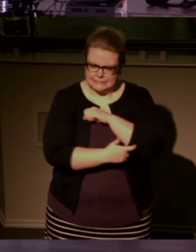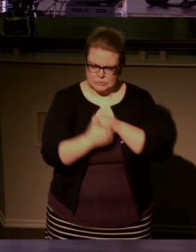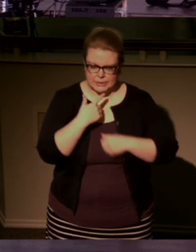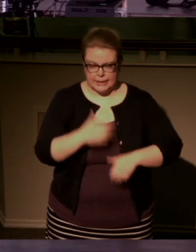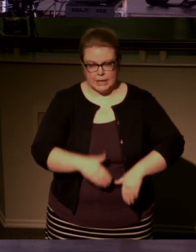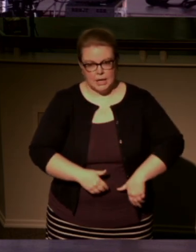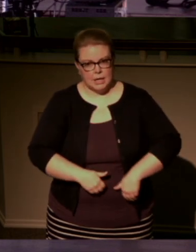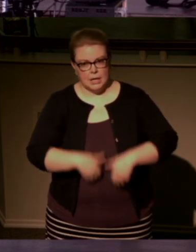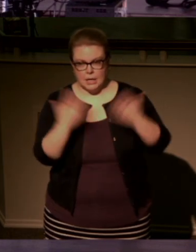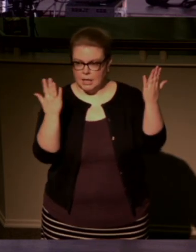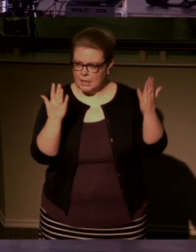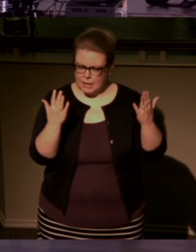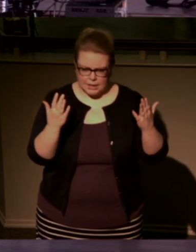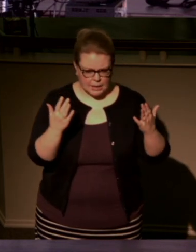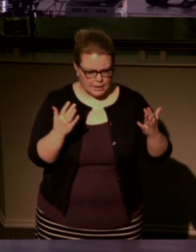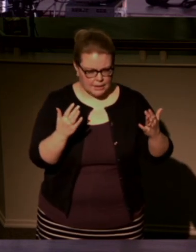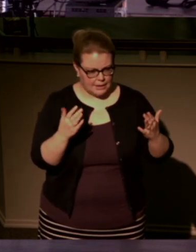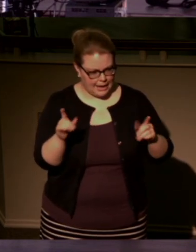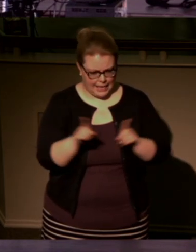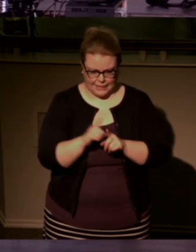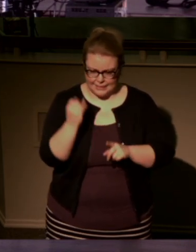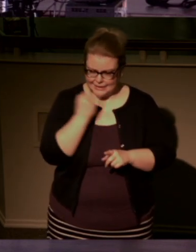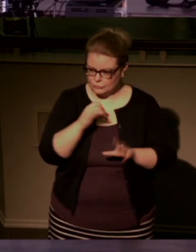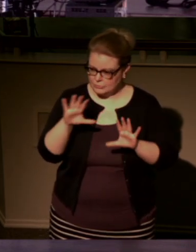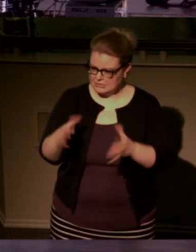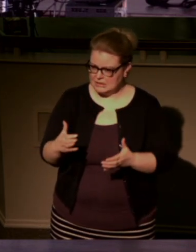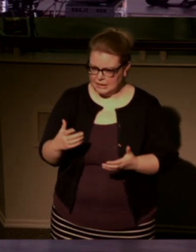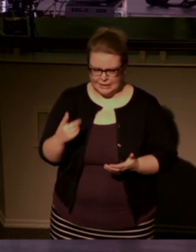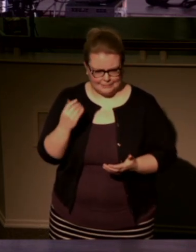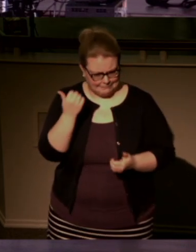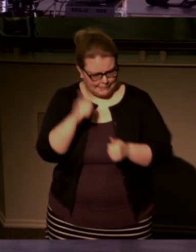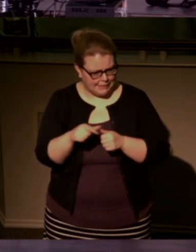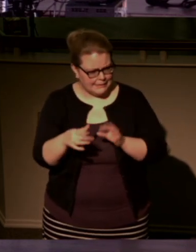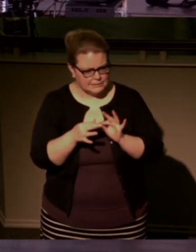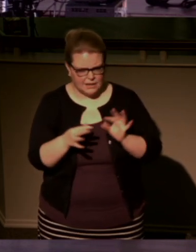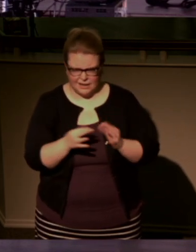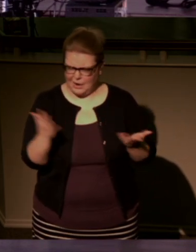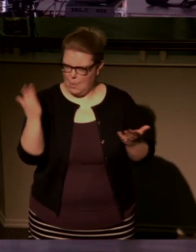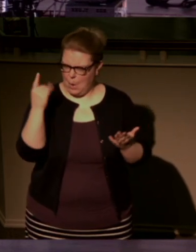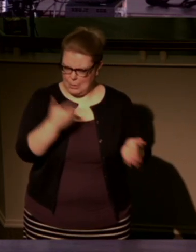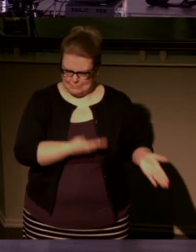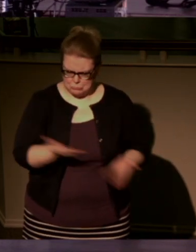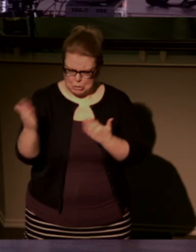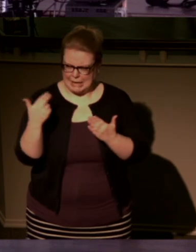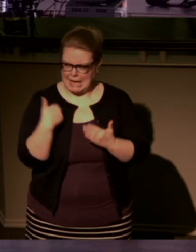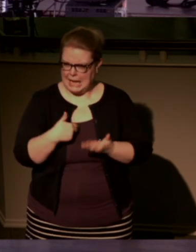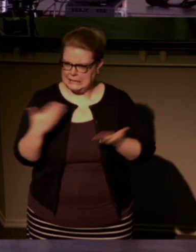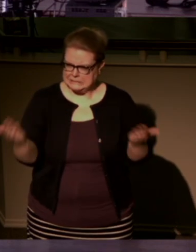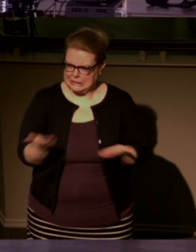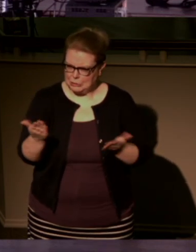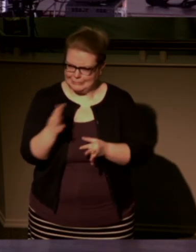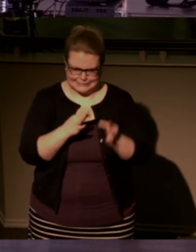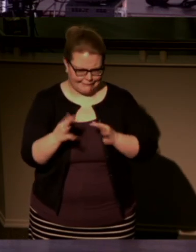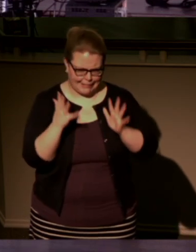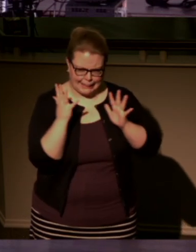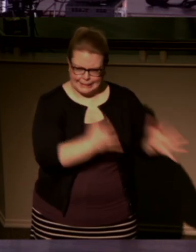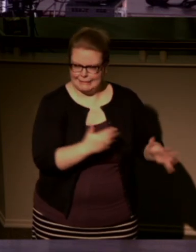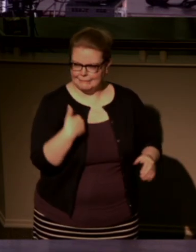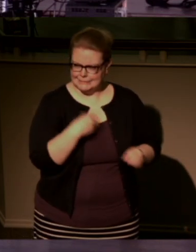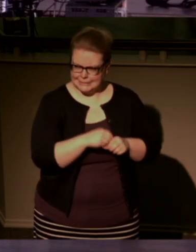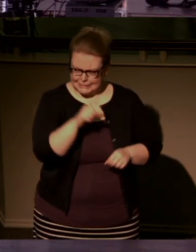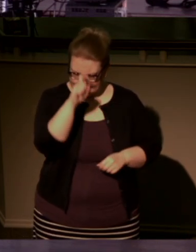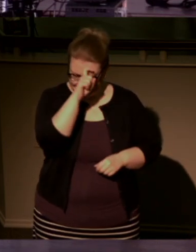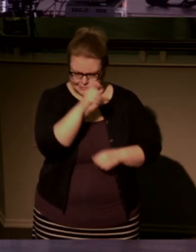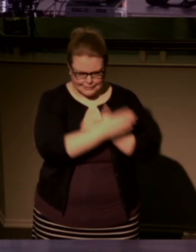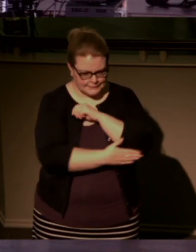listen, was it like they didn't have enough graves in Egypt, so you just wanted to bring us out here for extra space? You ever driven